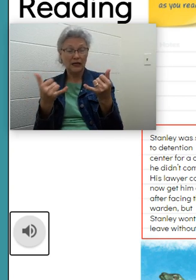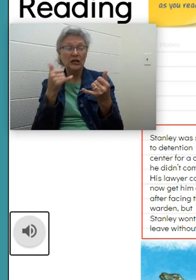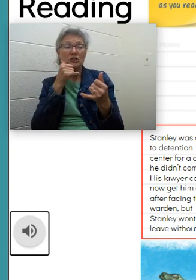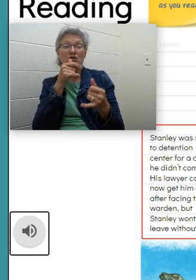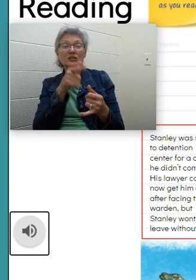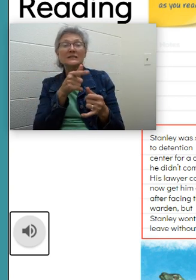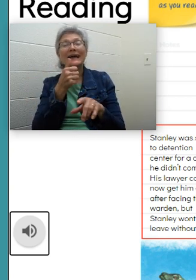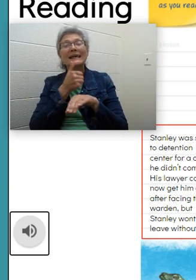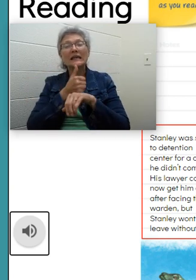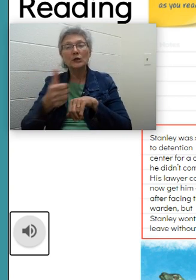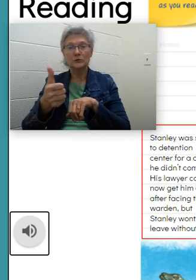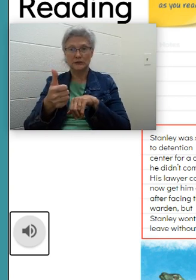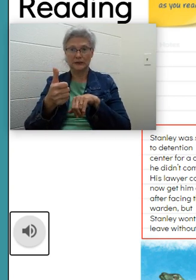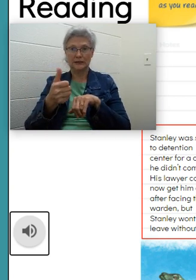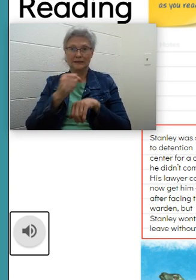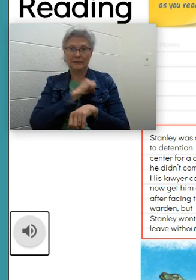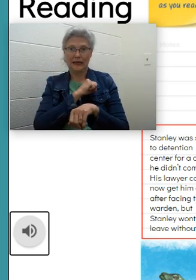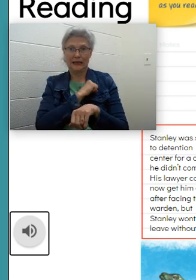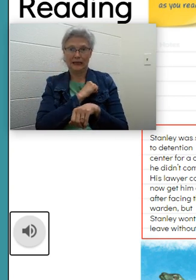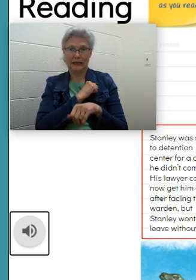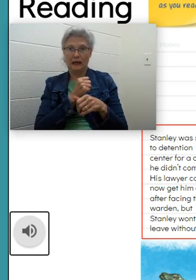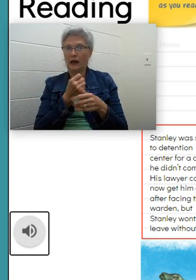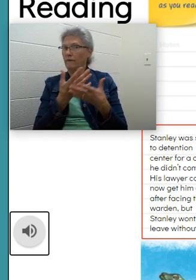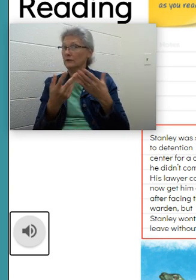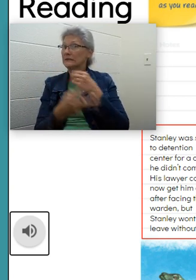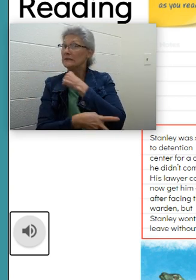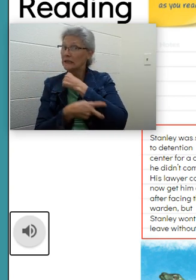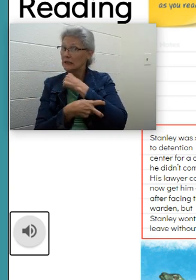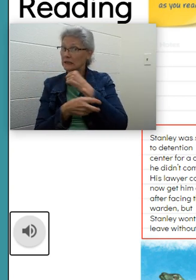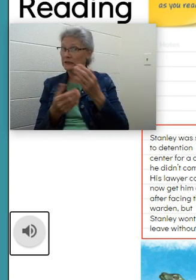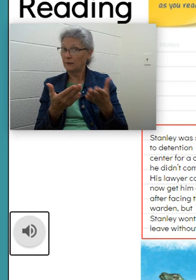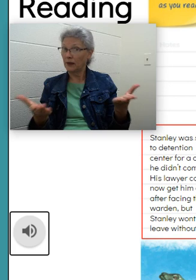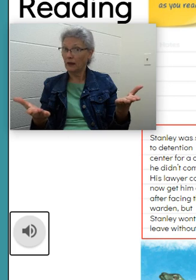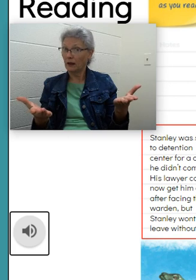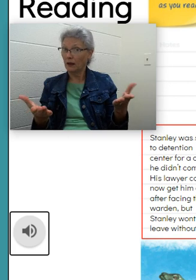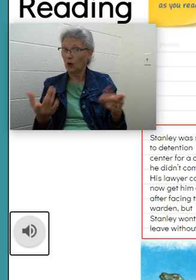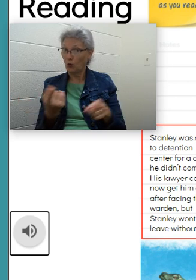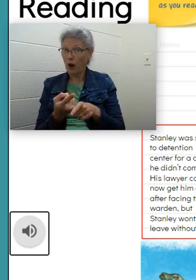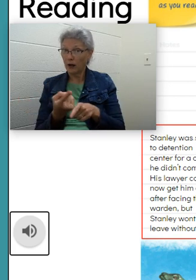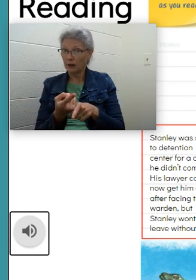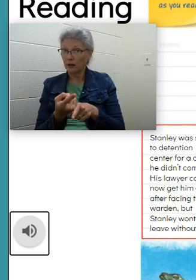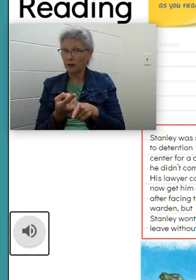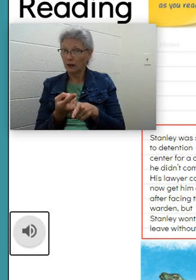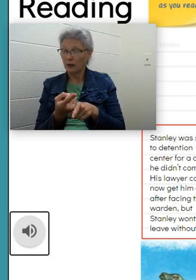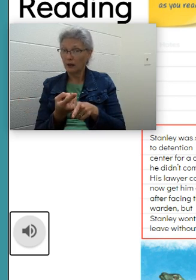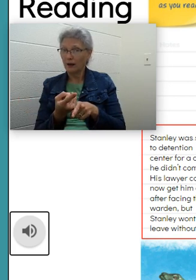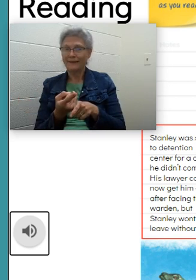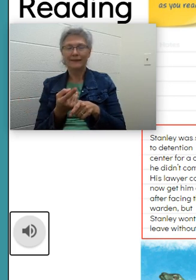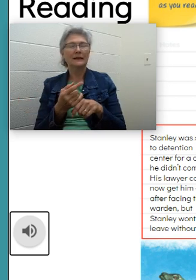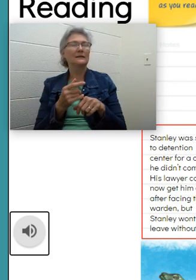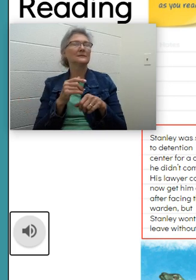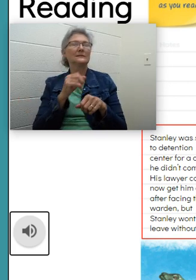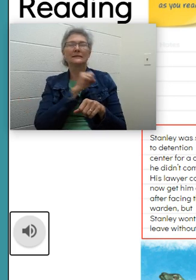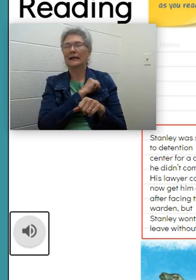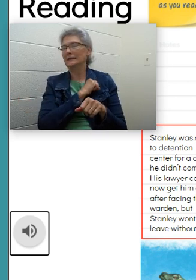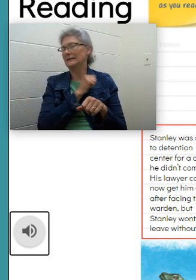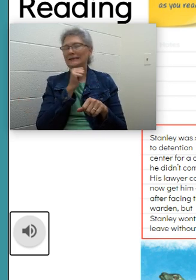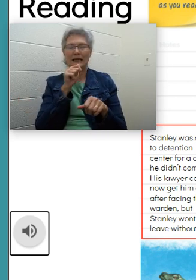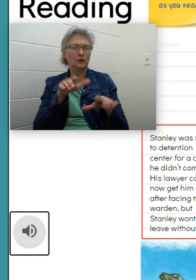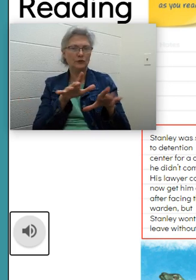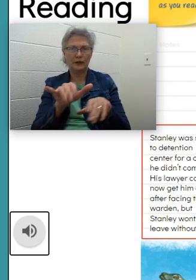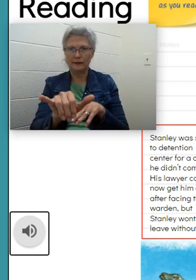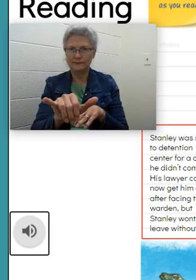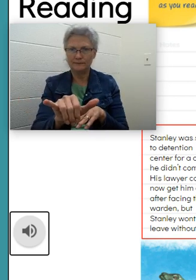actually accusing Stanley of something. She's accusing him of a crime that I don't think Stanley